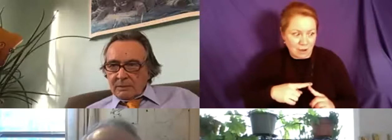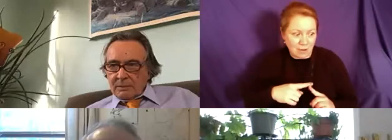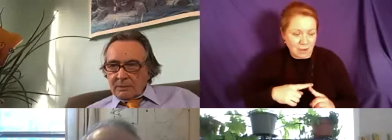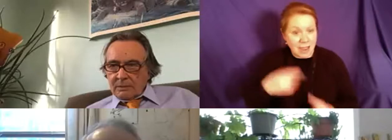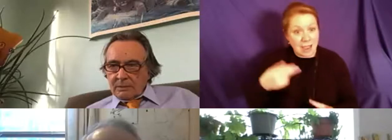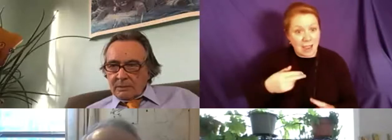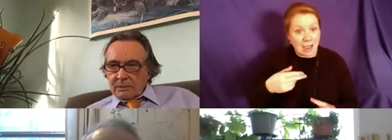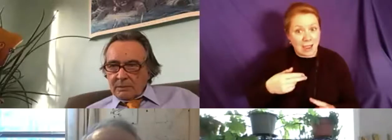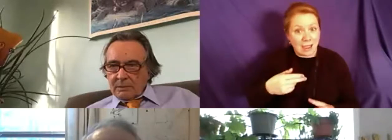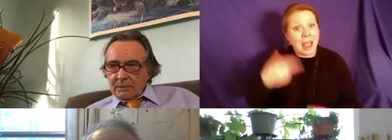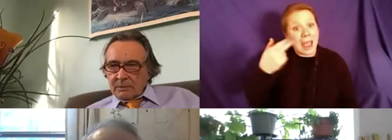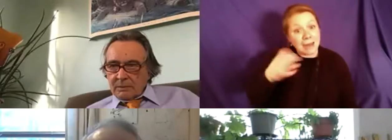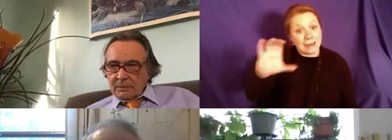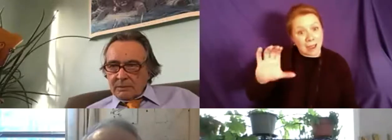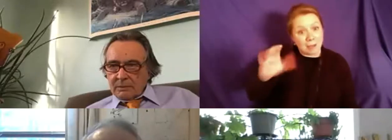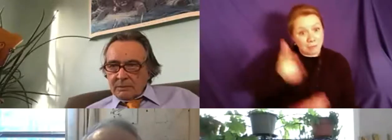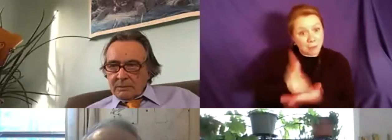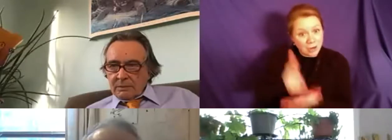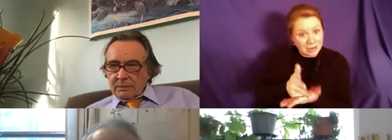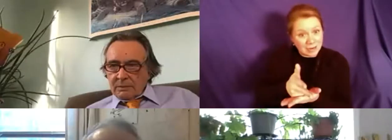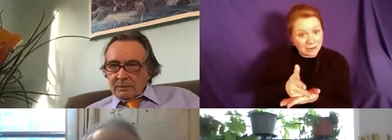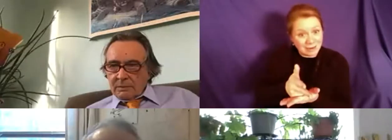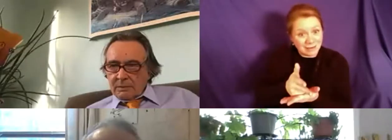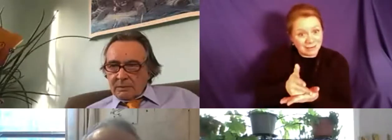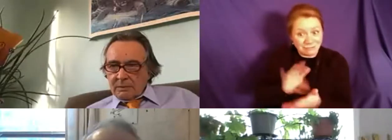handicapped parking space is that.